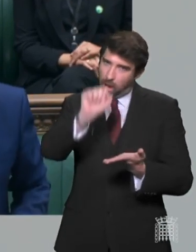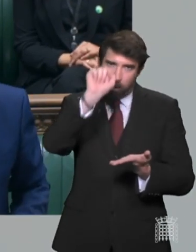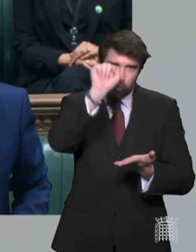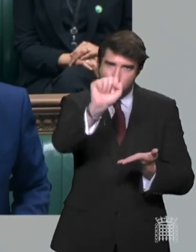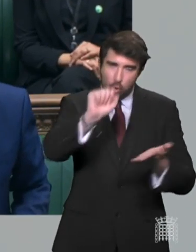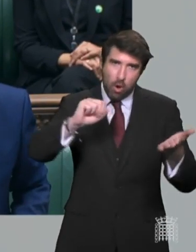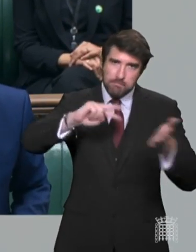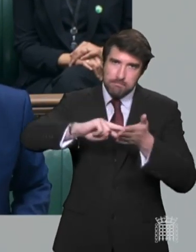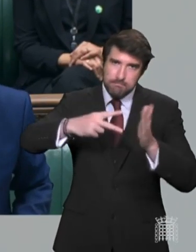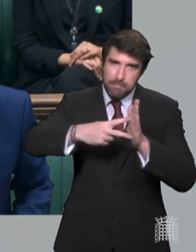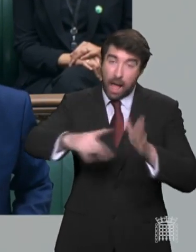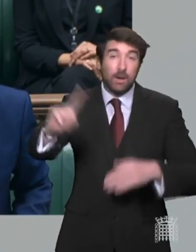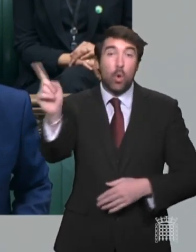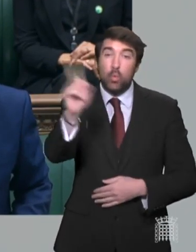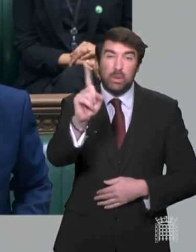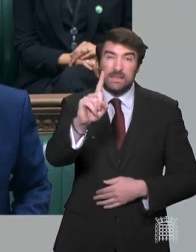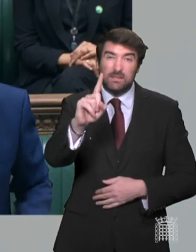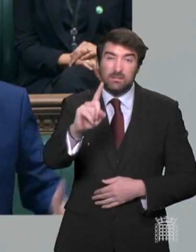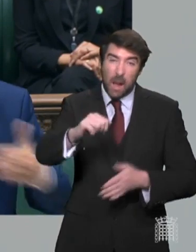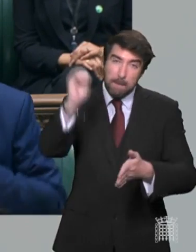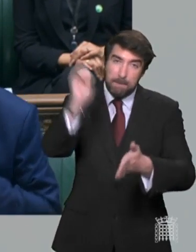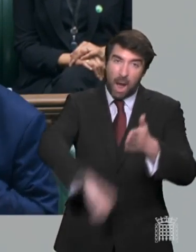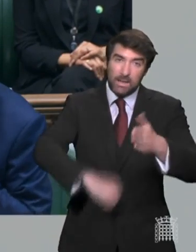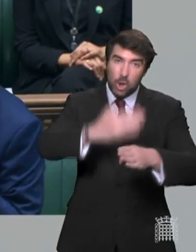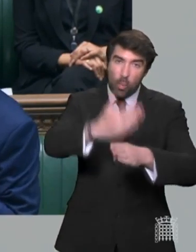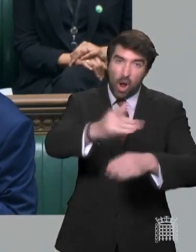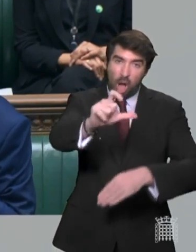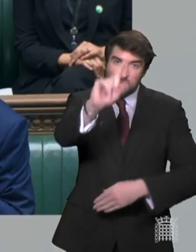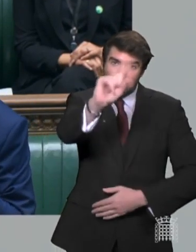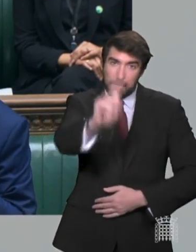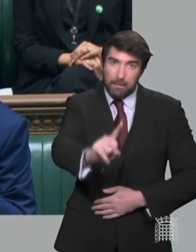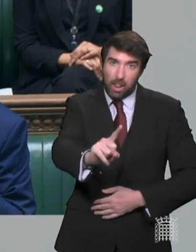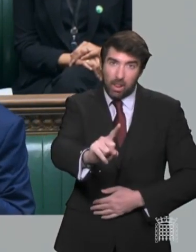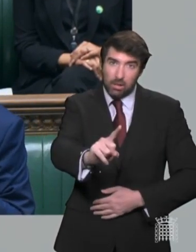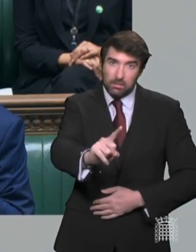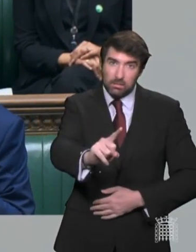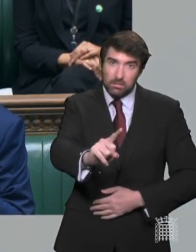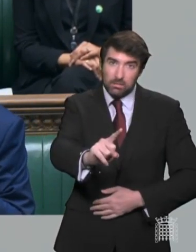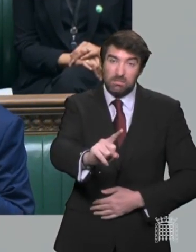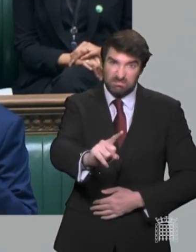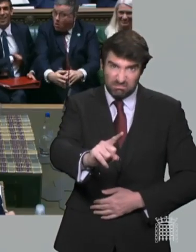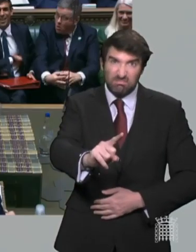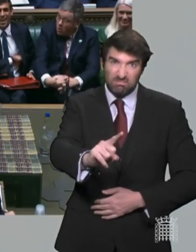to impose an unfair tax on working people. My plan is to ensure